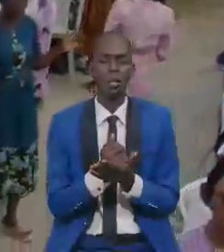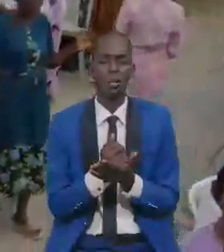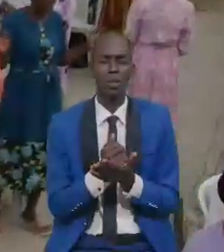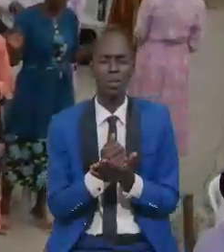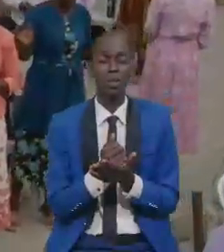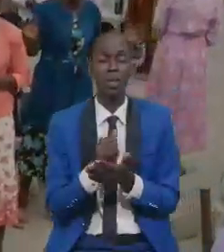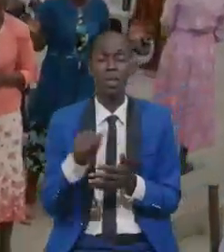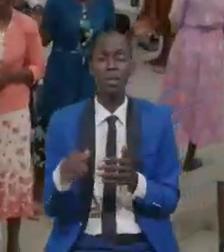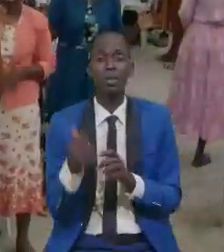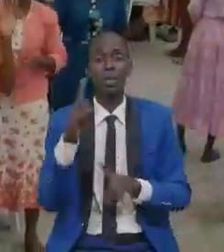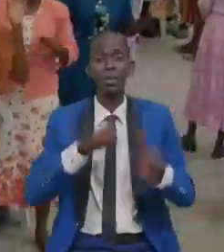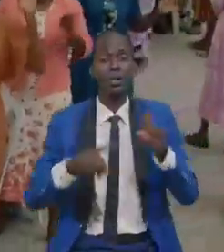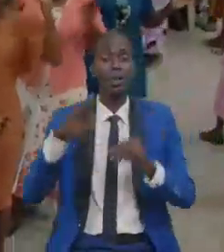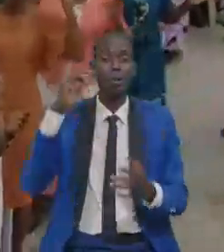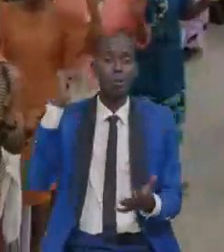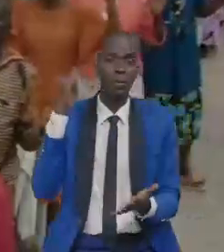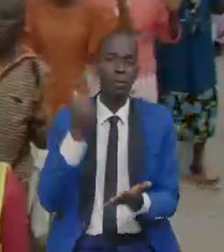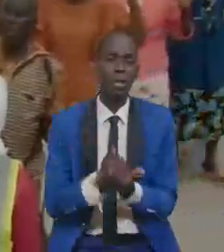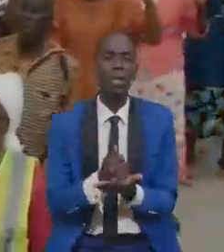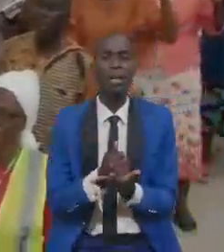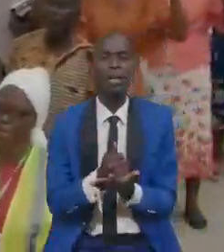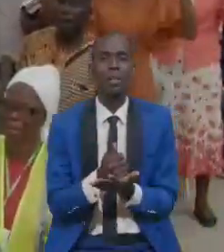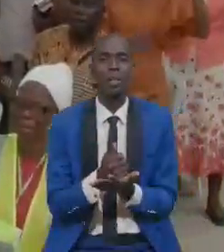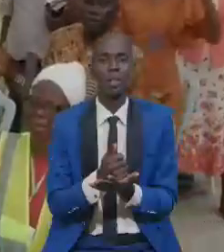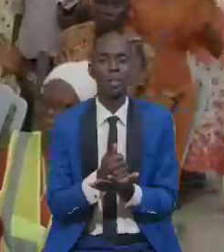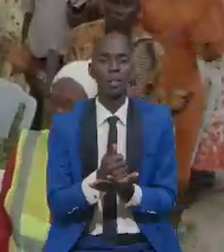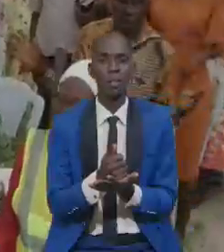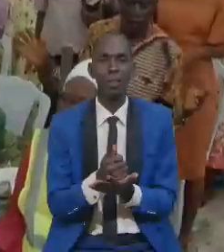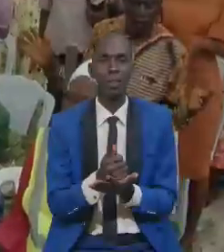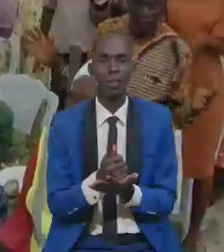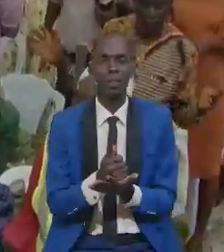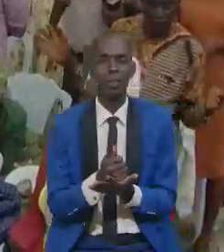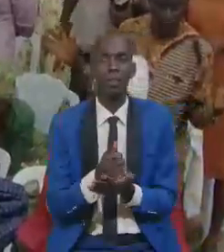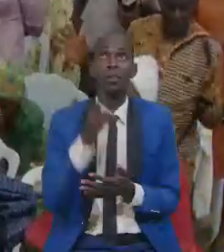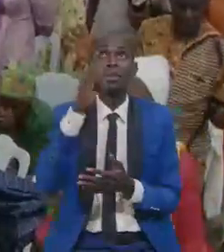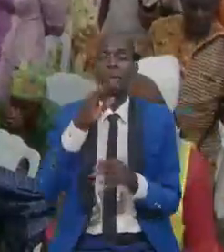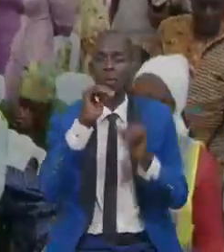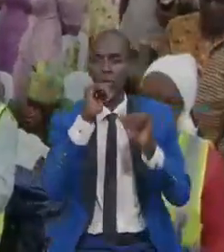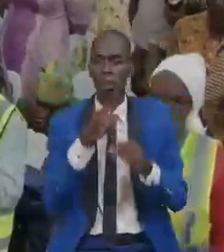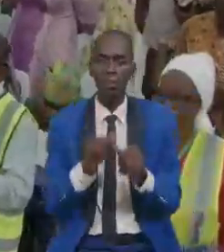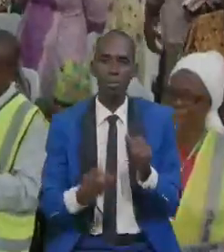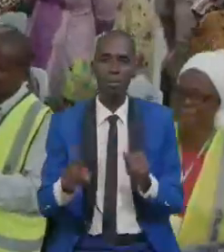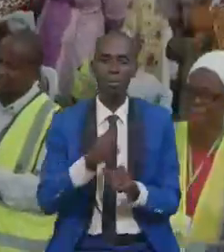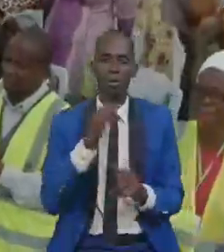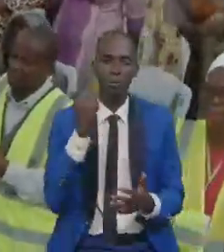Another amen. God bless everyone.